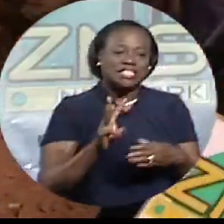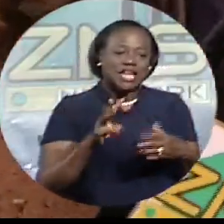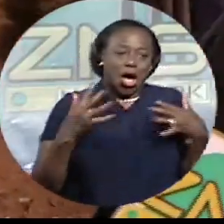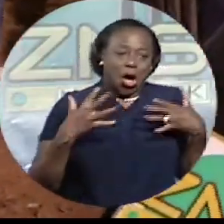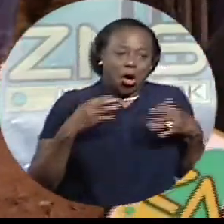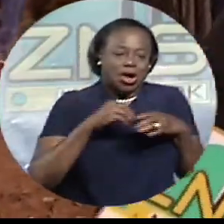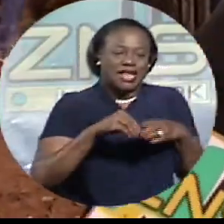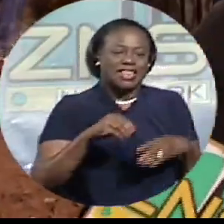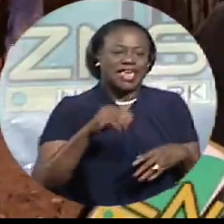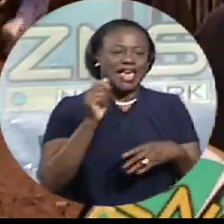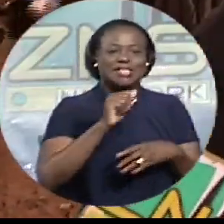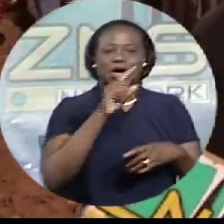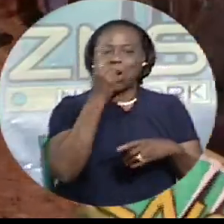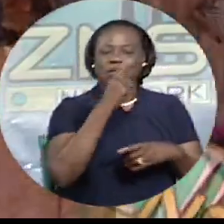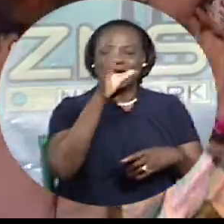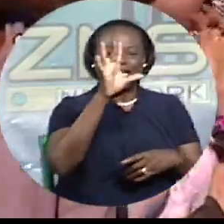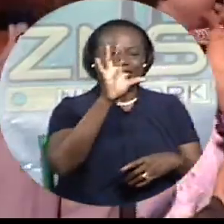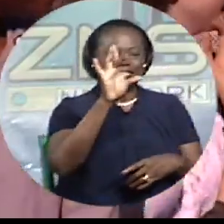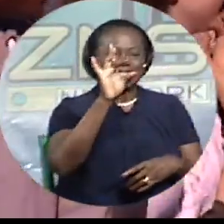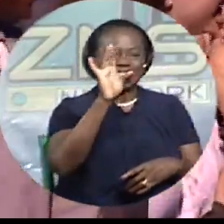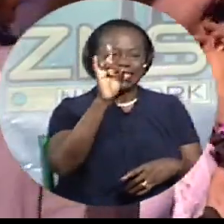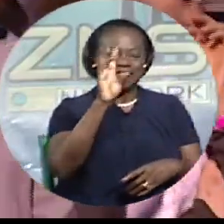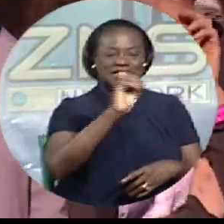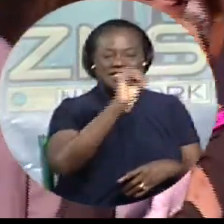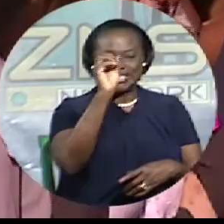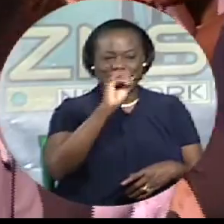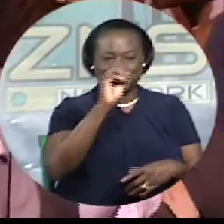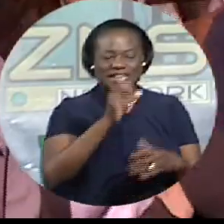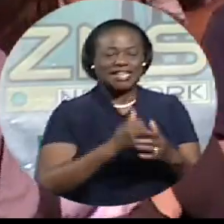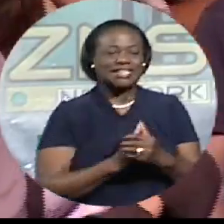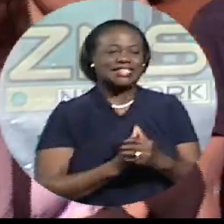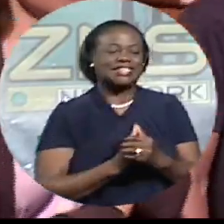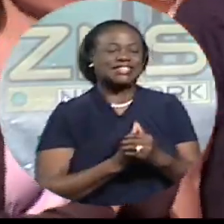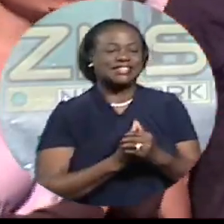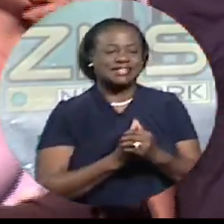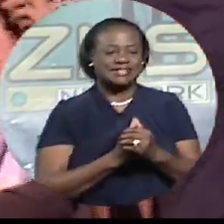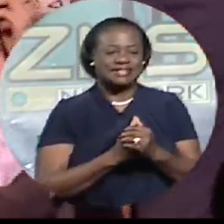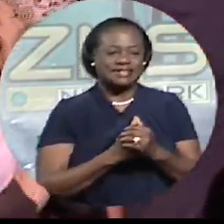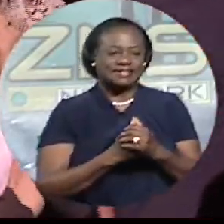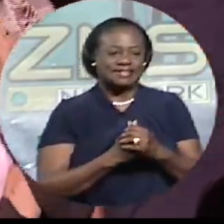It's only 70 degrees. Reporting for the ZNS News Network, I'm Julian Gibson.